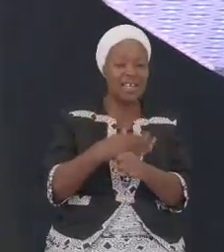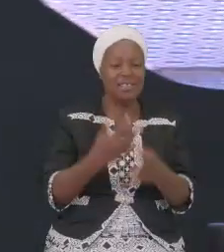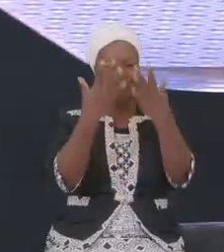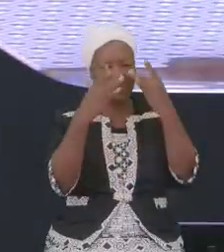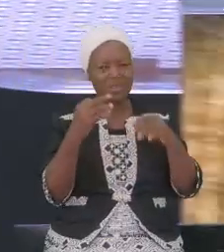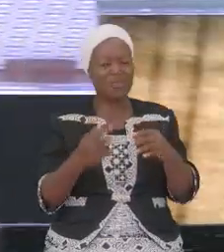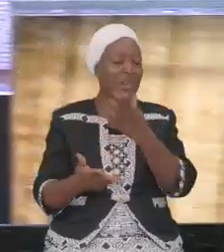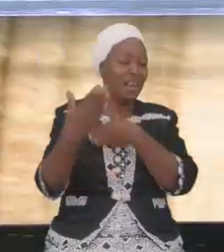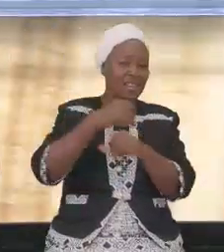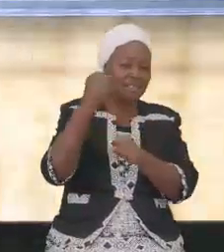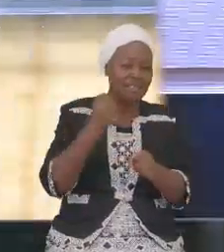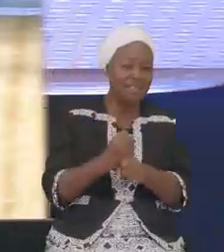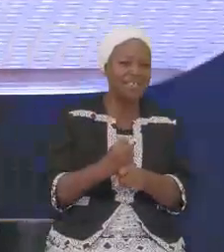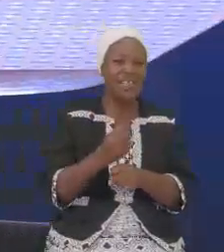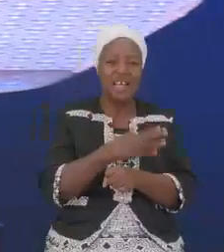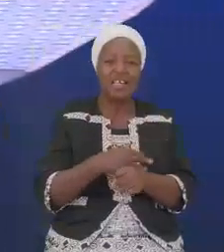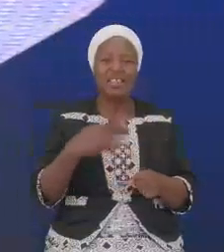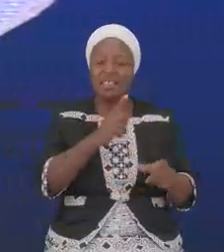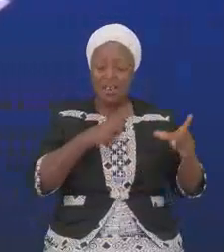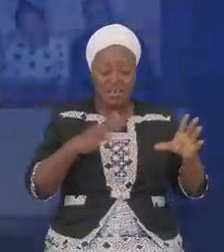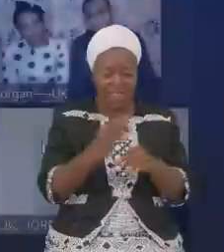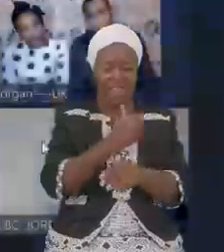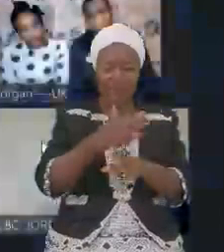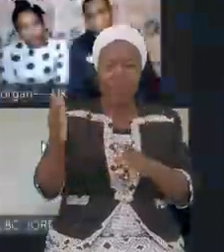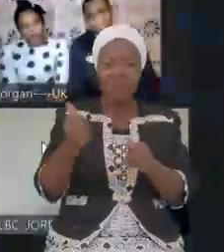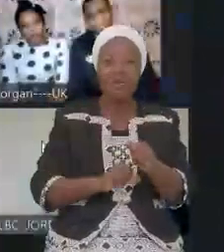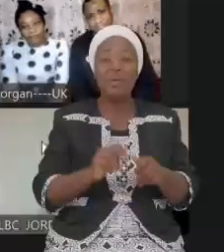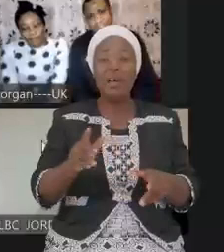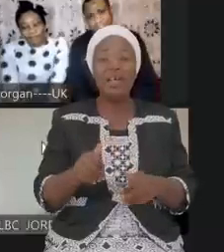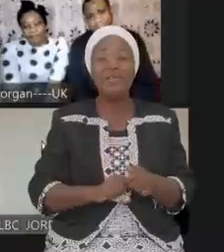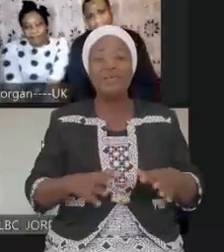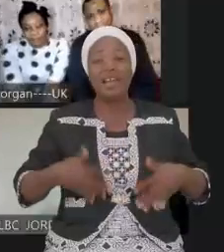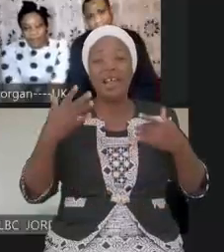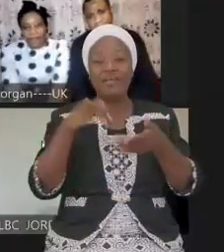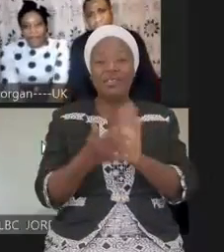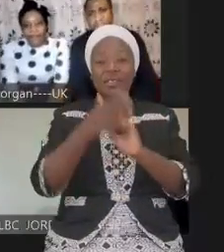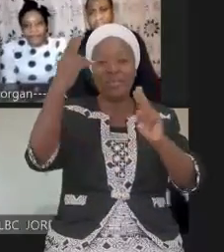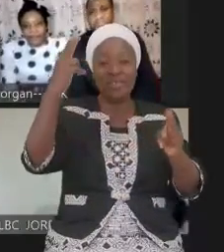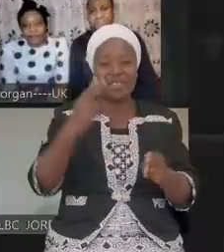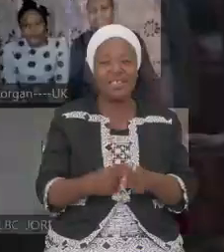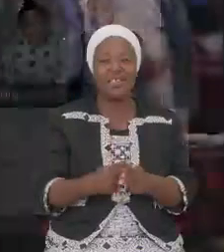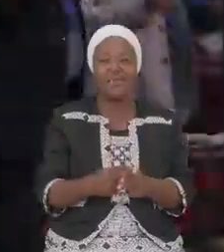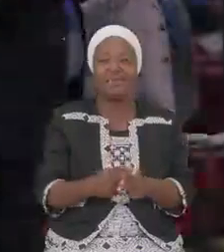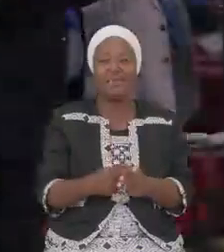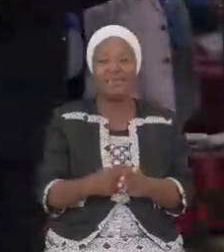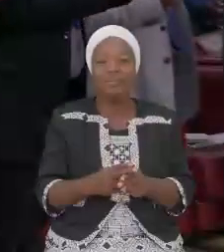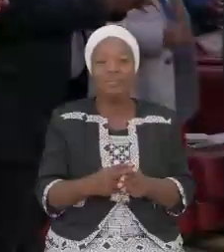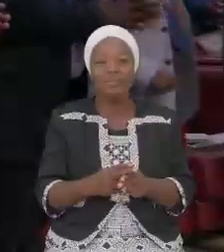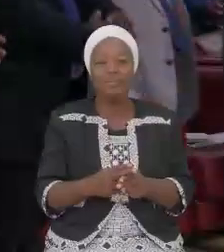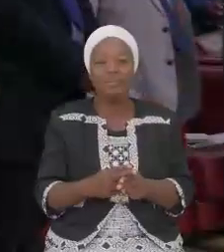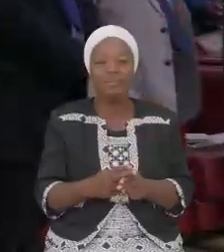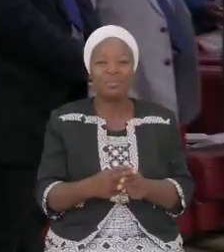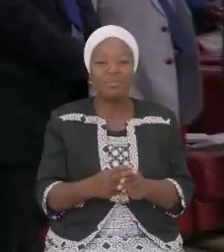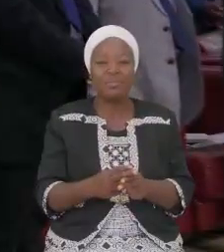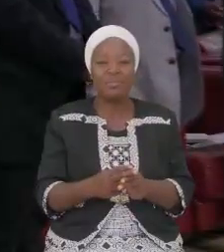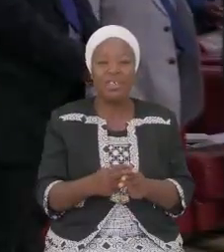the previous years, the Lord take away from every life in Jesus' name.